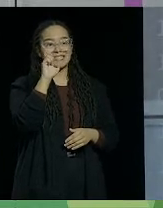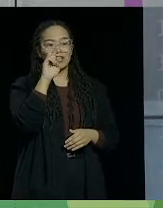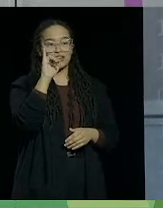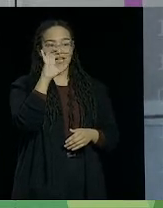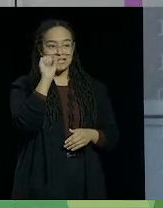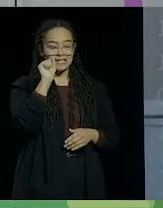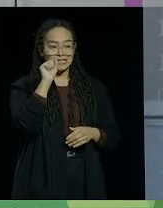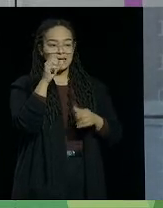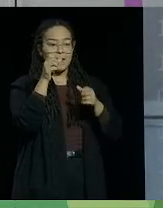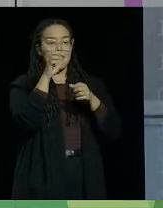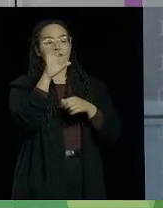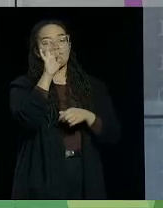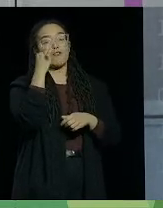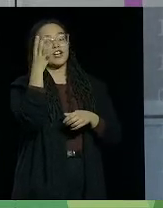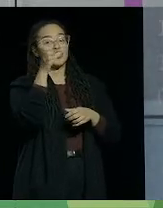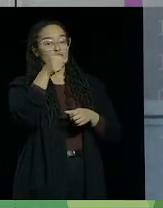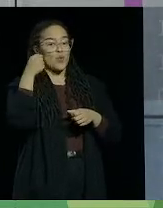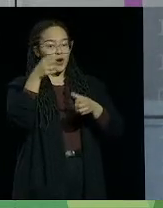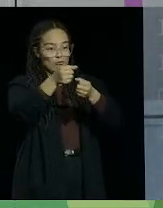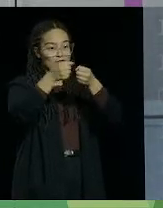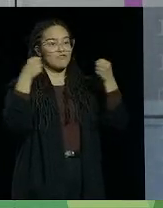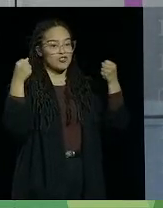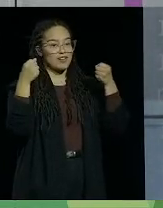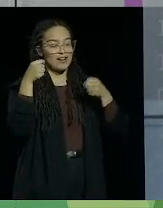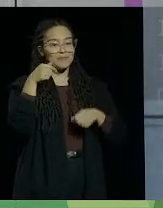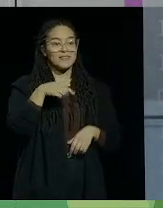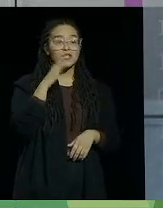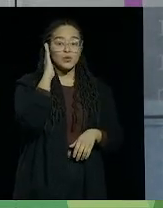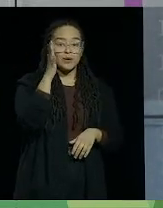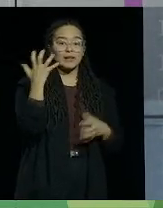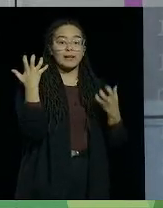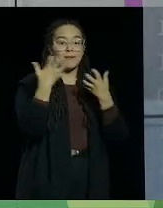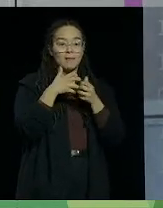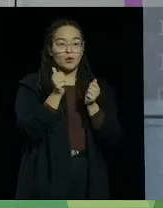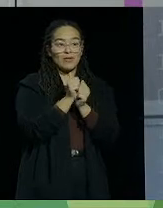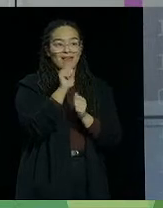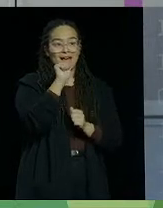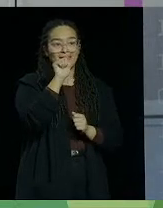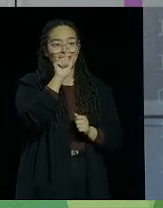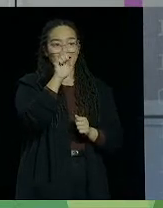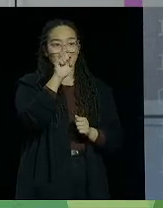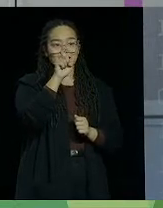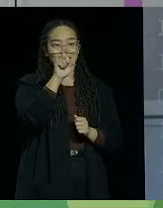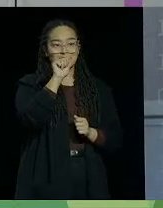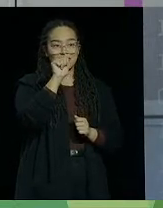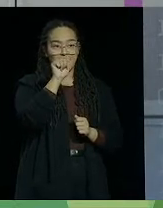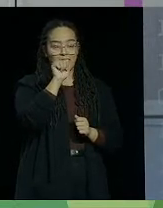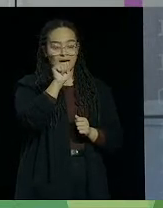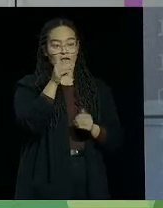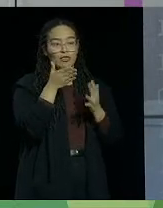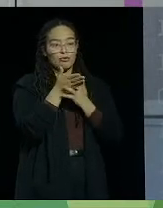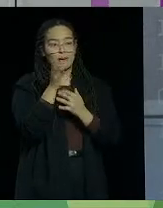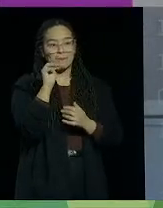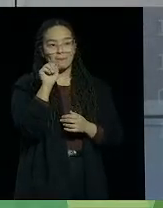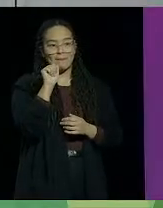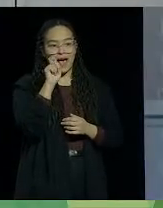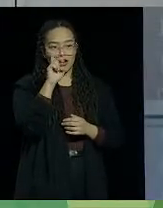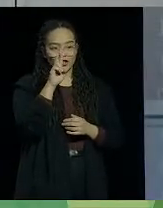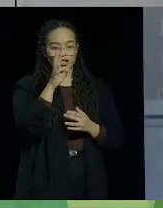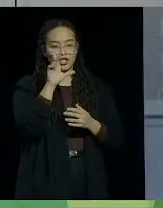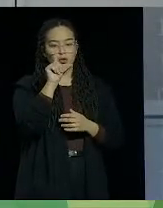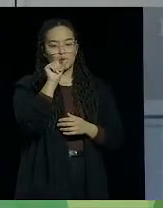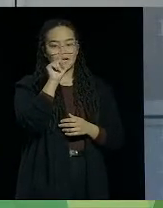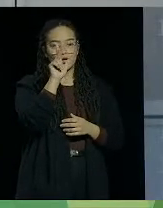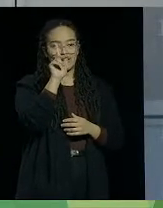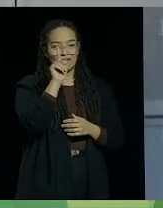mount refrigerator. This refrigerator will be compatible with Alexa through Matter in 2025.